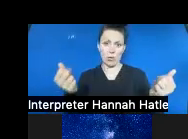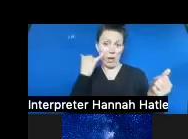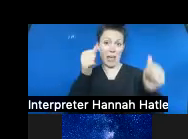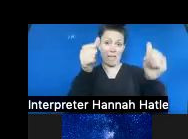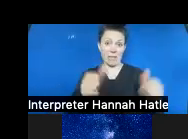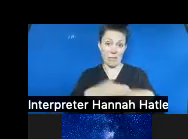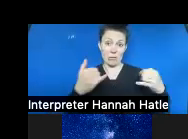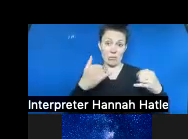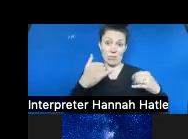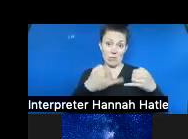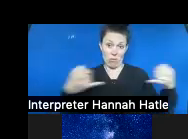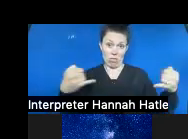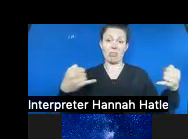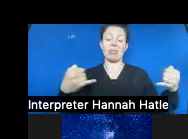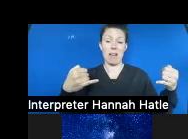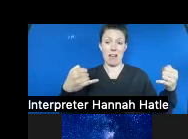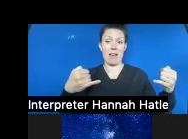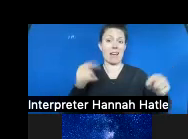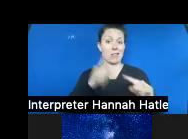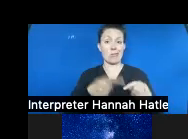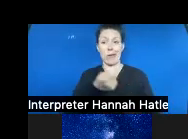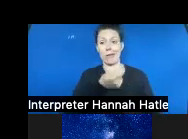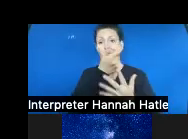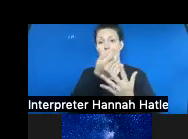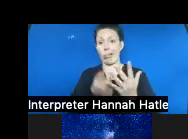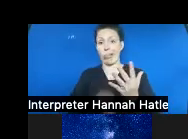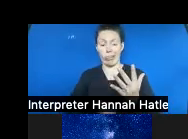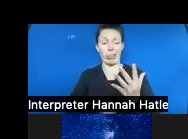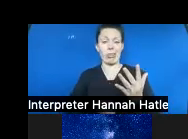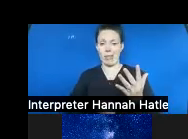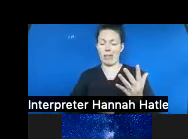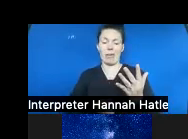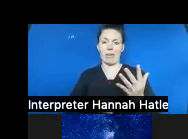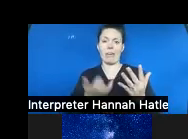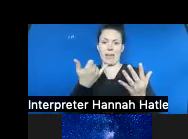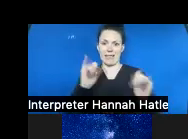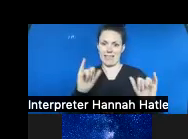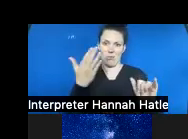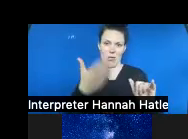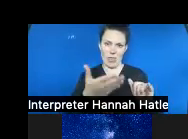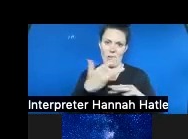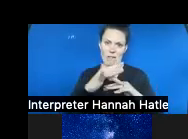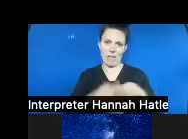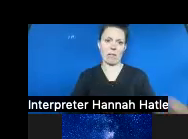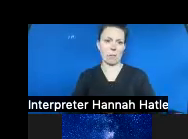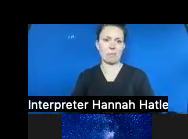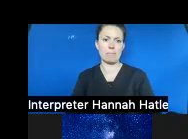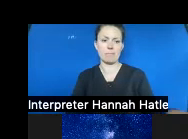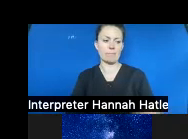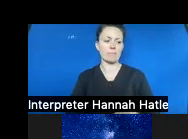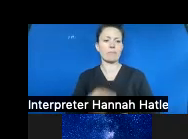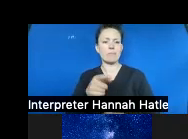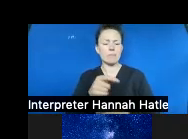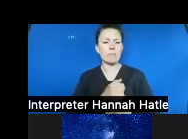said, on any platform, on email, text message, all the things. Assign also like